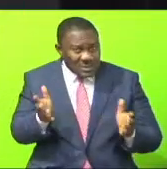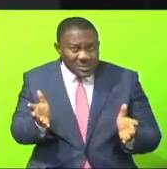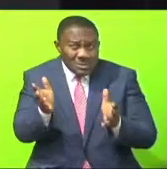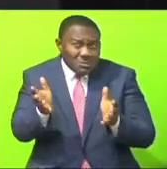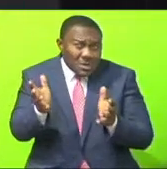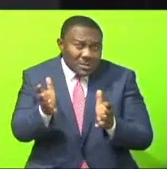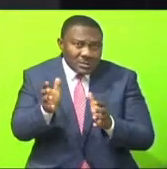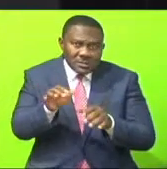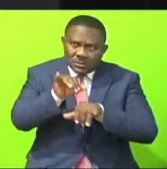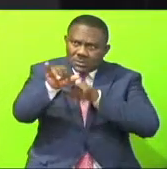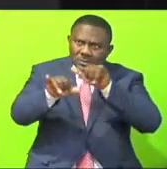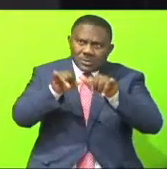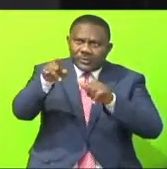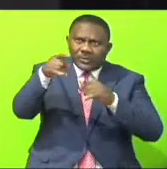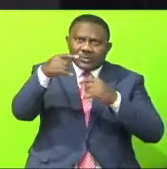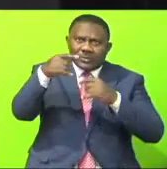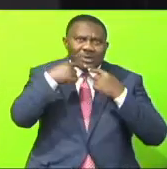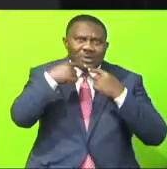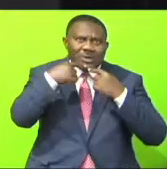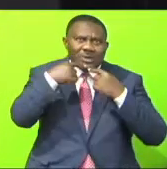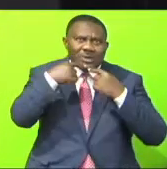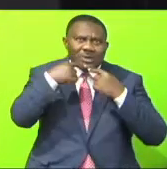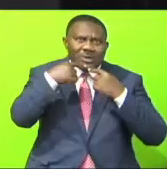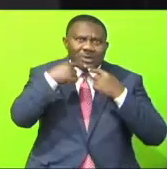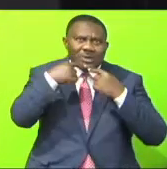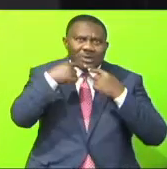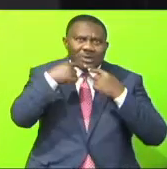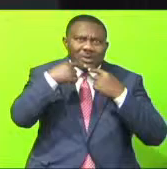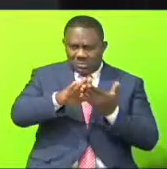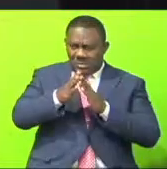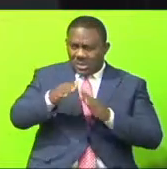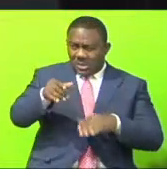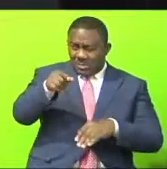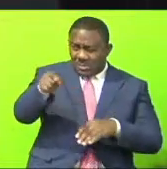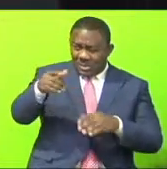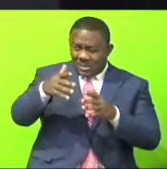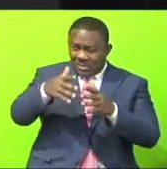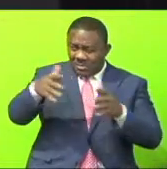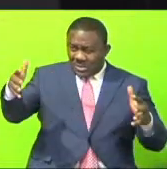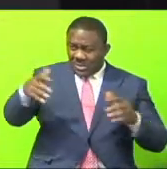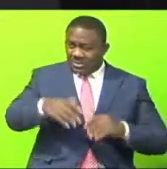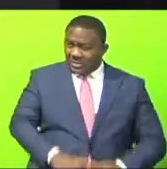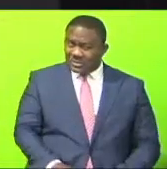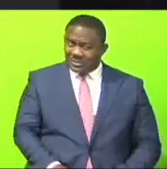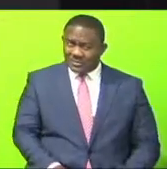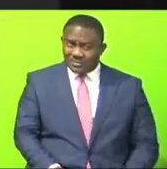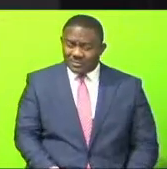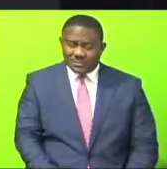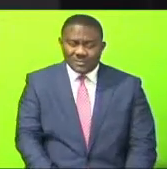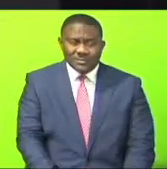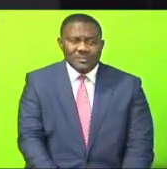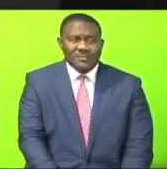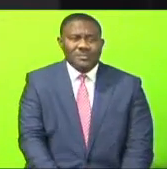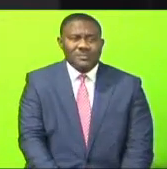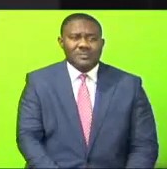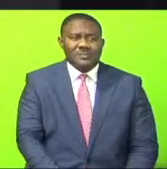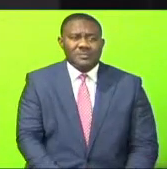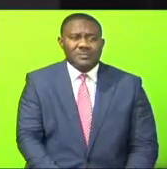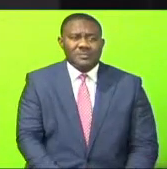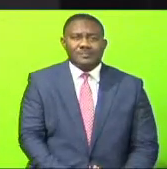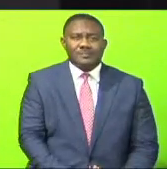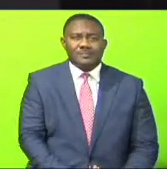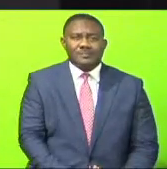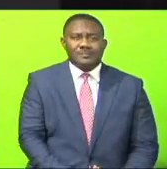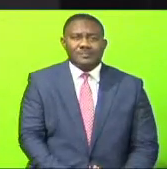proclaim a declaration so you become a majority. Now let me show you something which is very important. The import of making